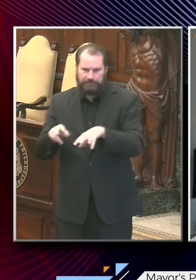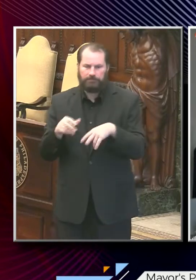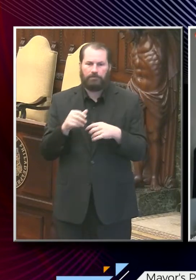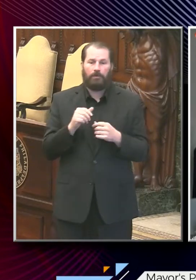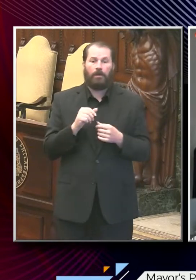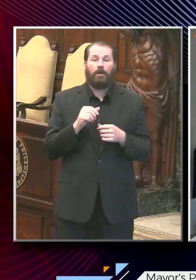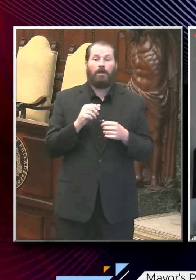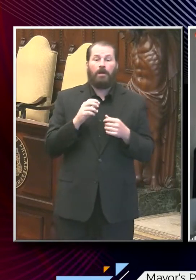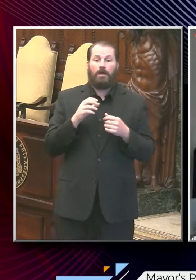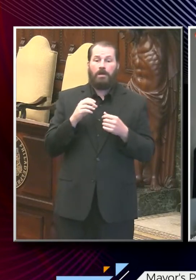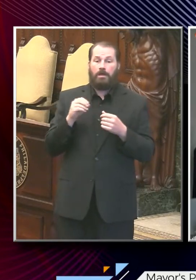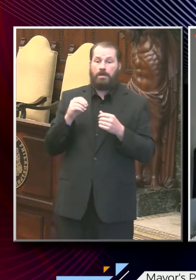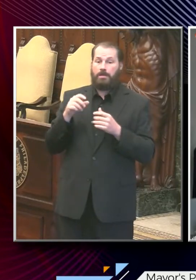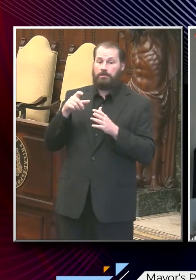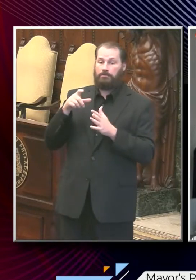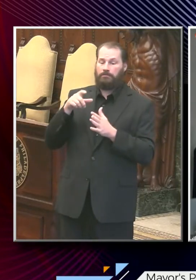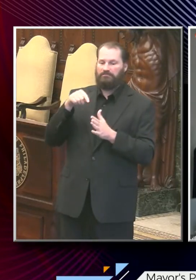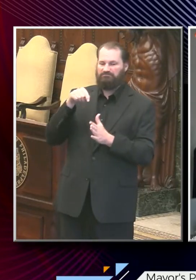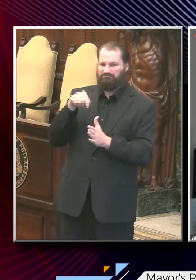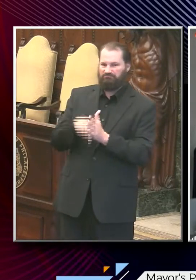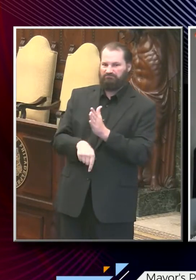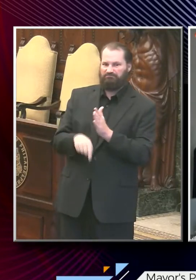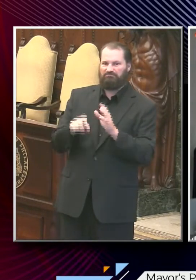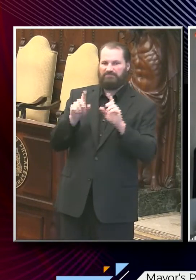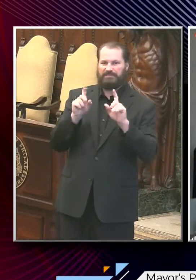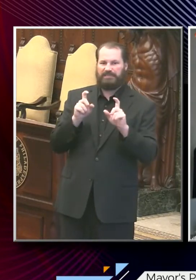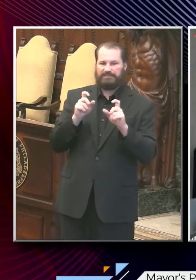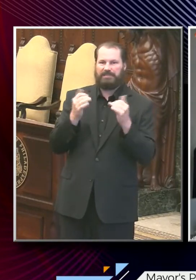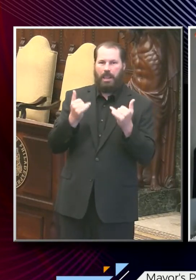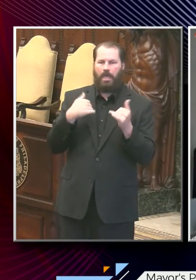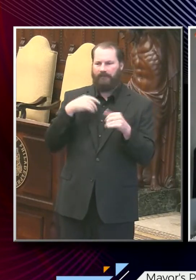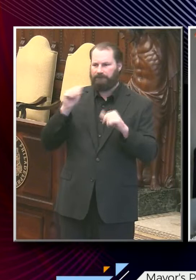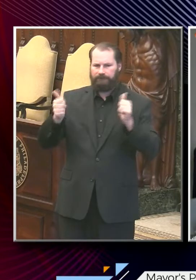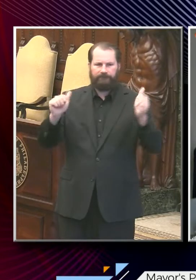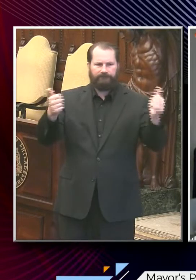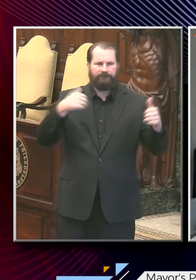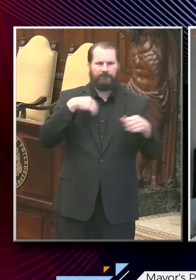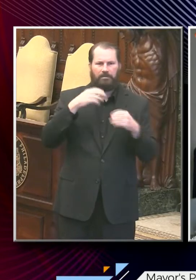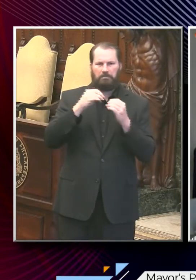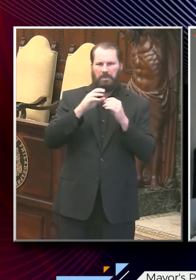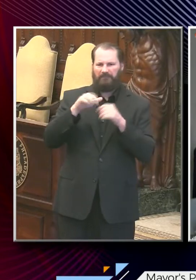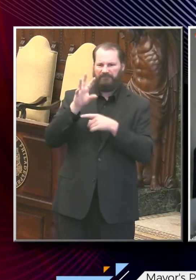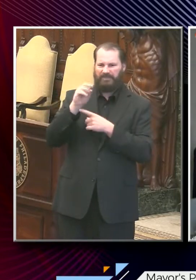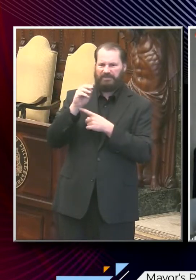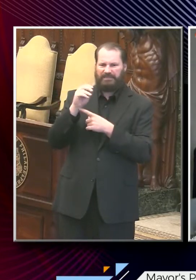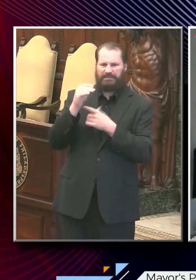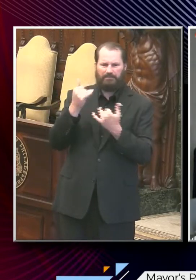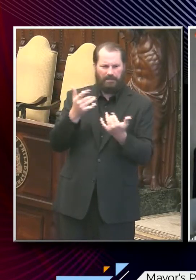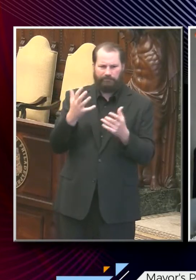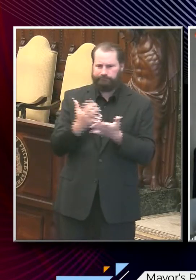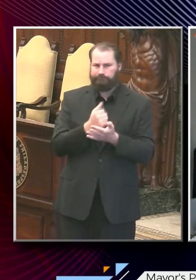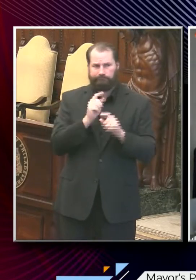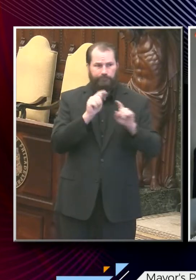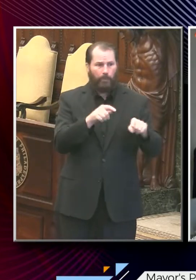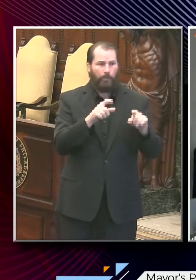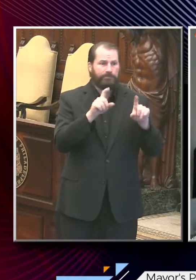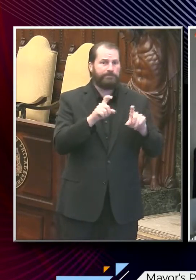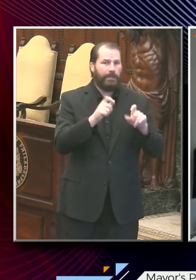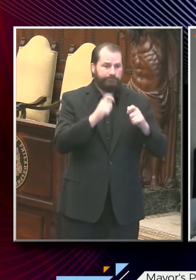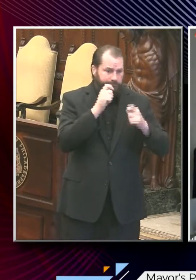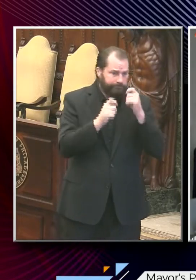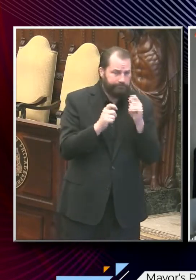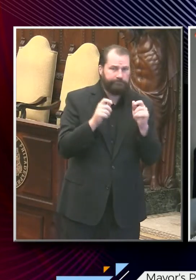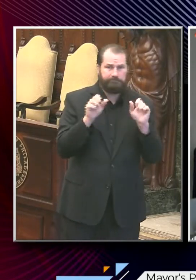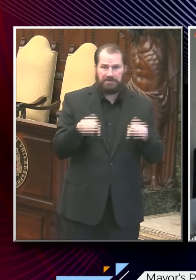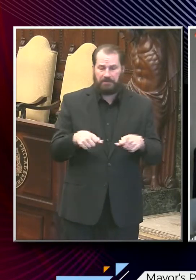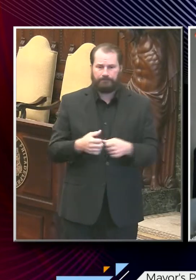testing access. That's continued. We now have more than 50 sites across the city of Philadelphia. And in the last week, we averaged about 2,100 tests per